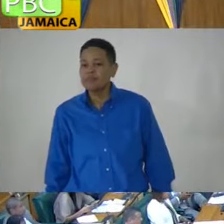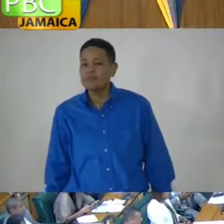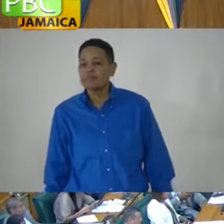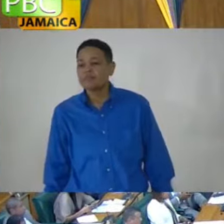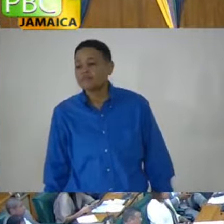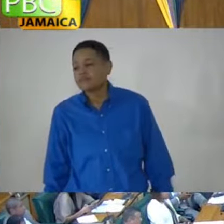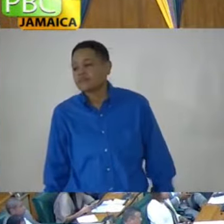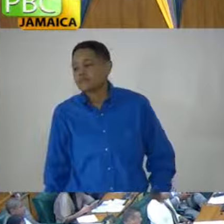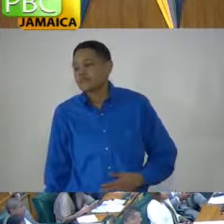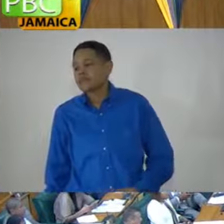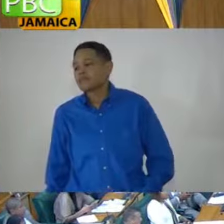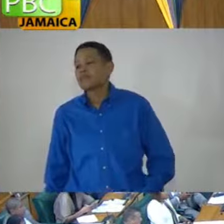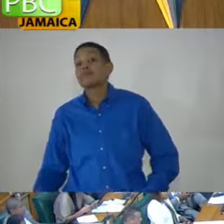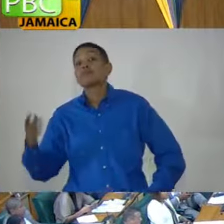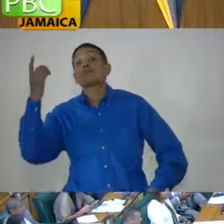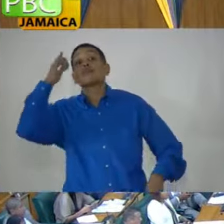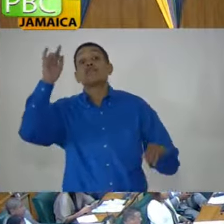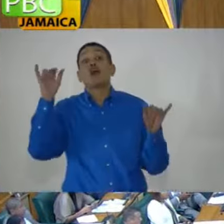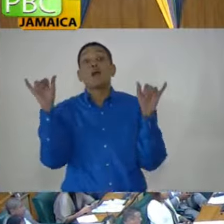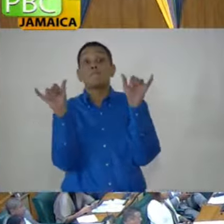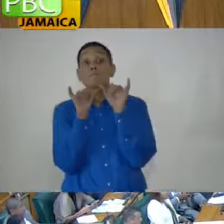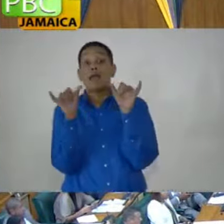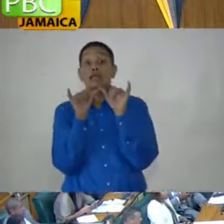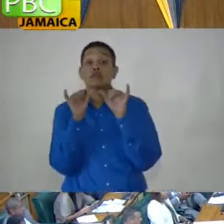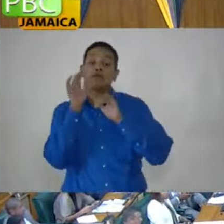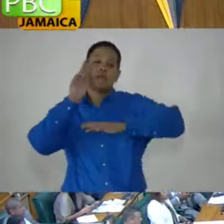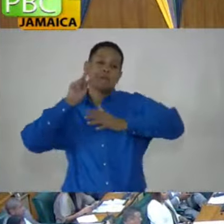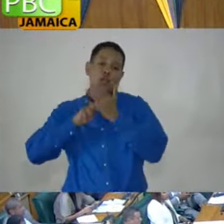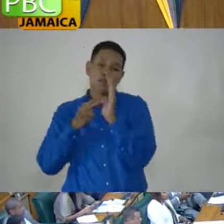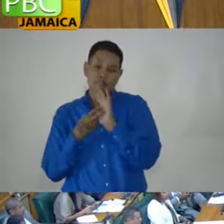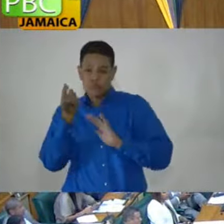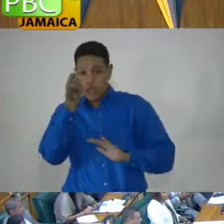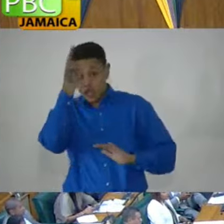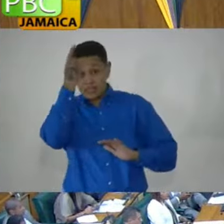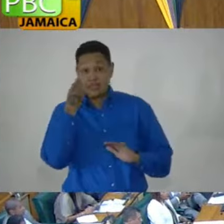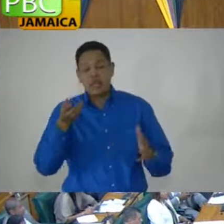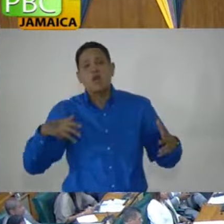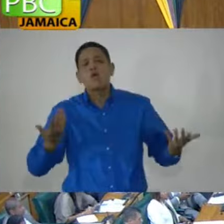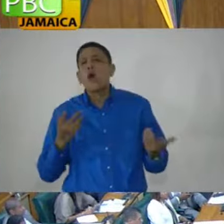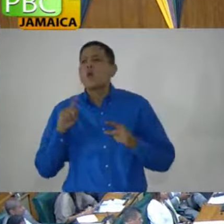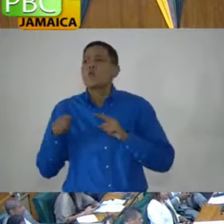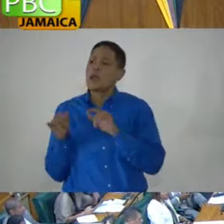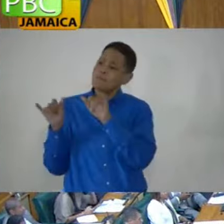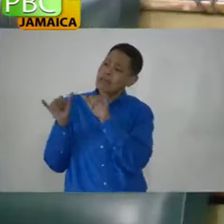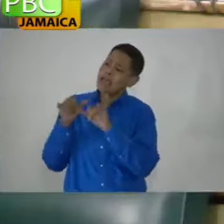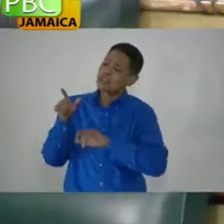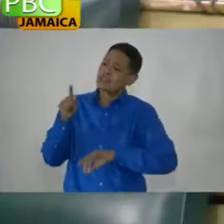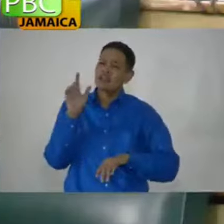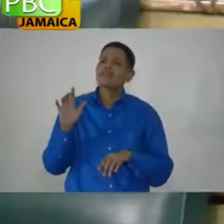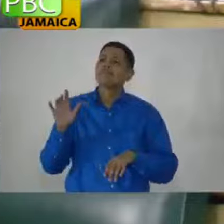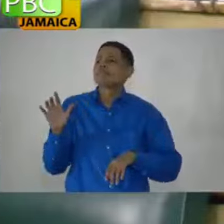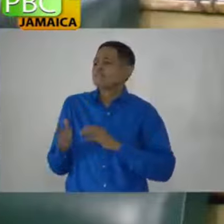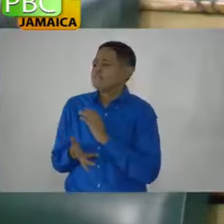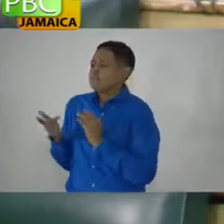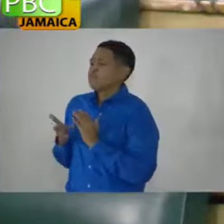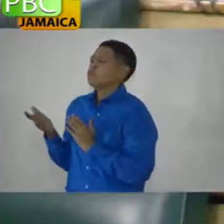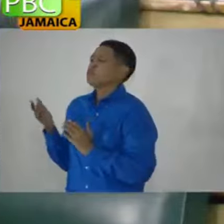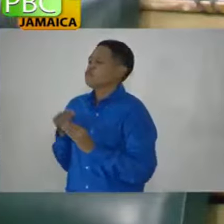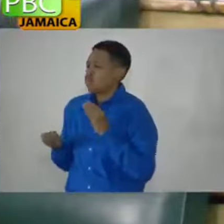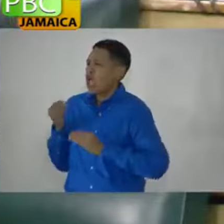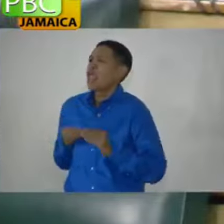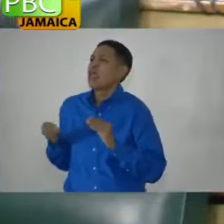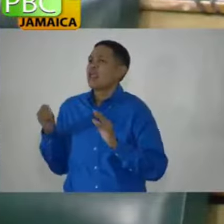for measurement purpose, that is, when measuring digital trade in